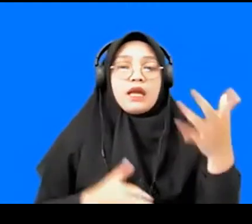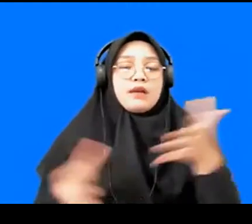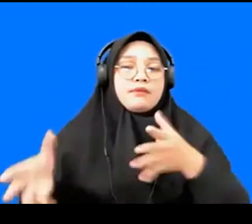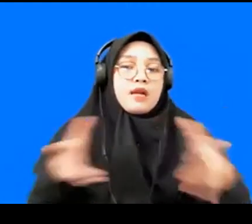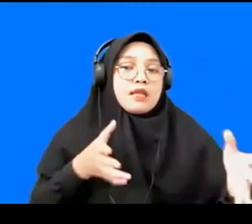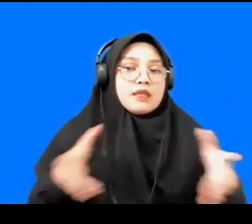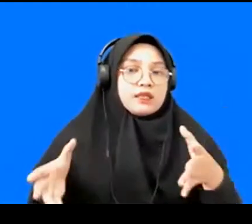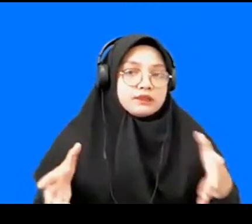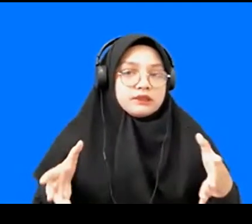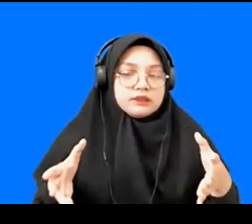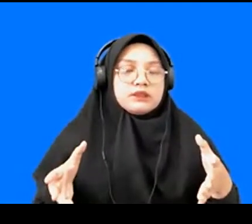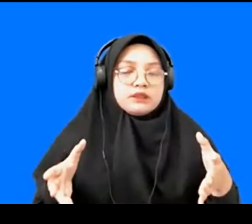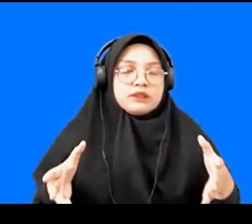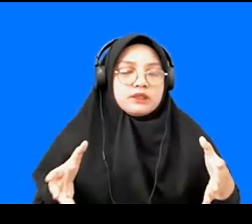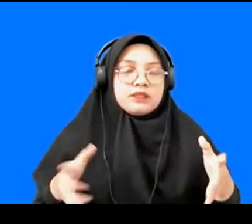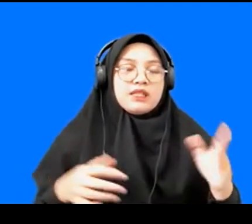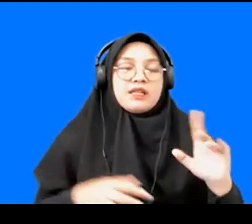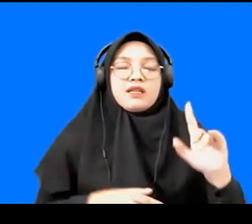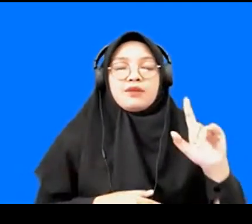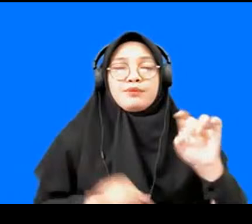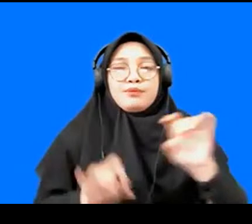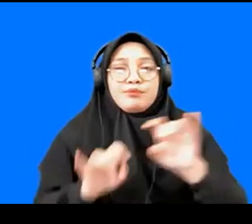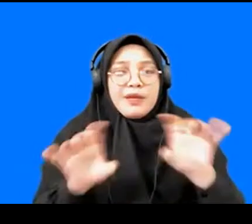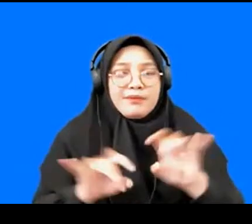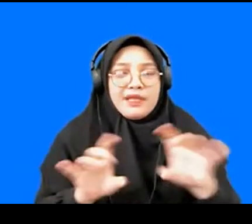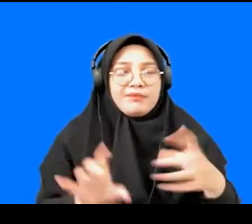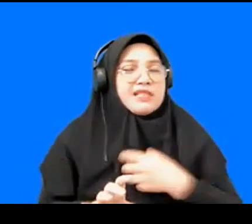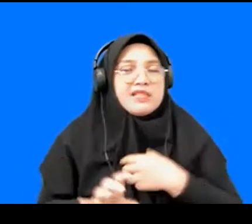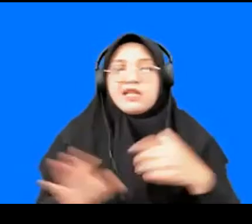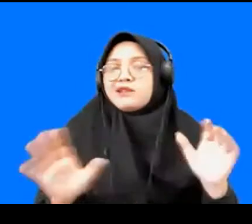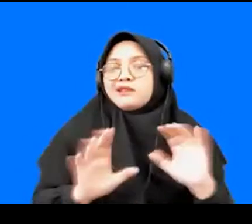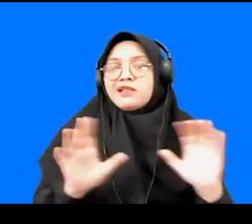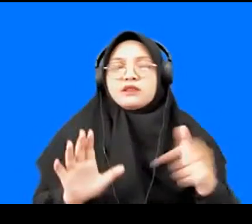interest. I think the government shall